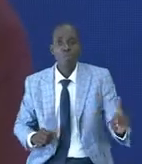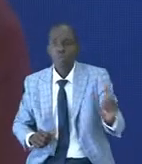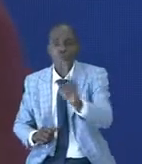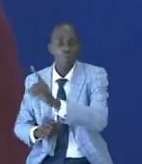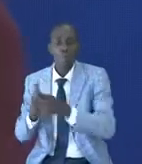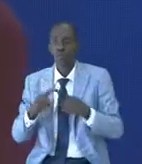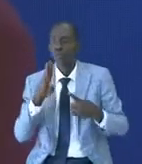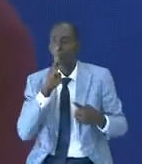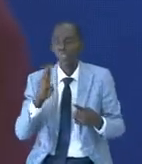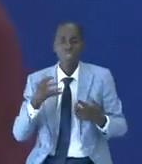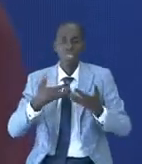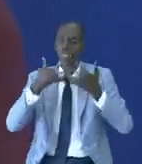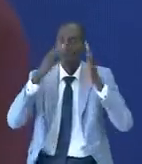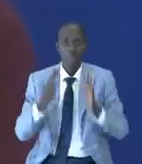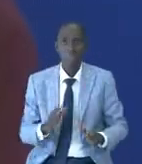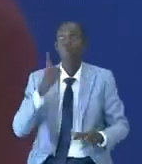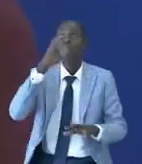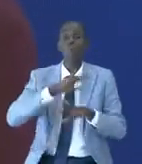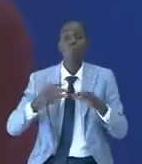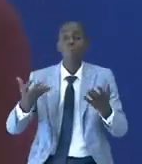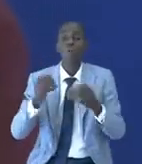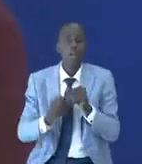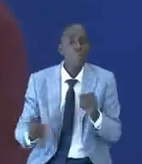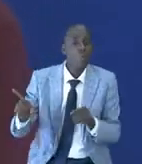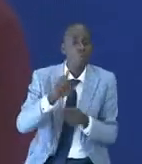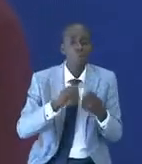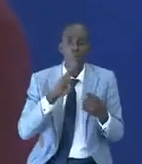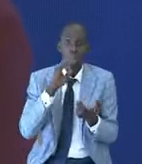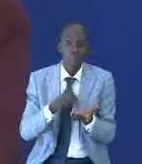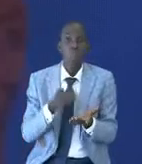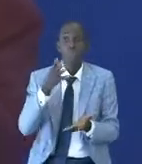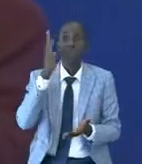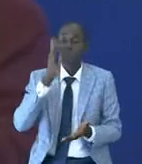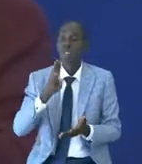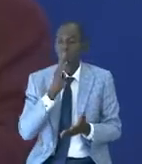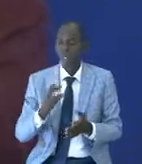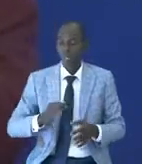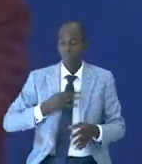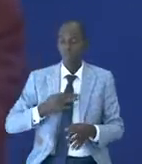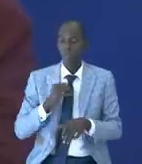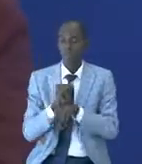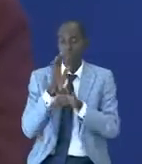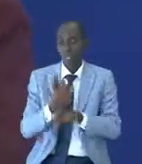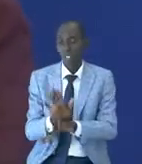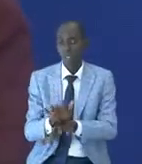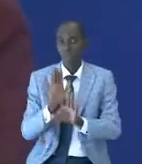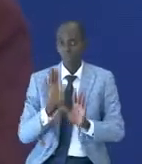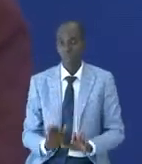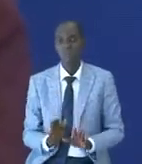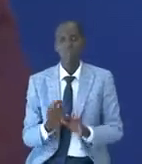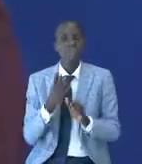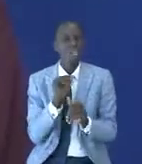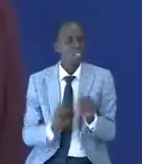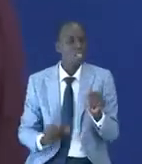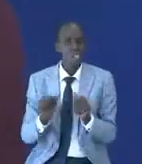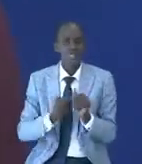engineer. Everybody to be doctor. There will be tailors. And whatever the gift the Lord has given